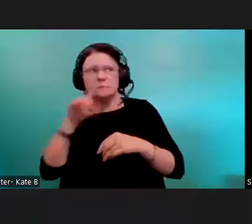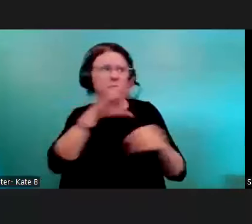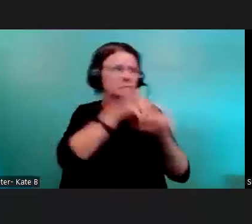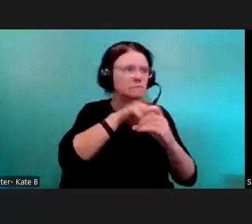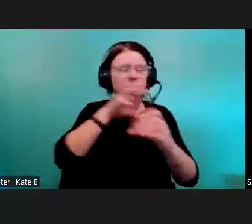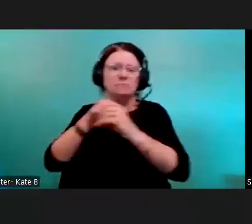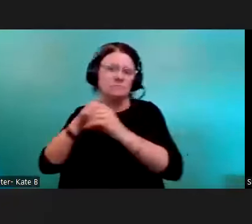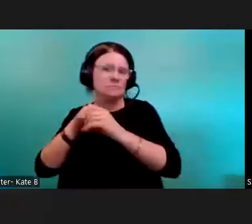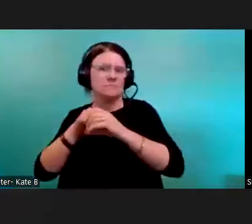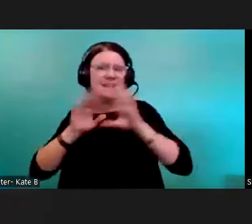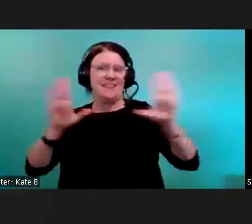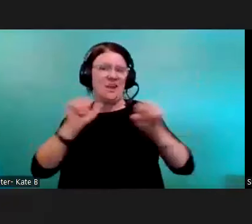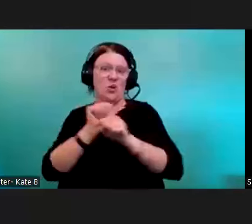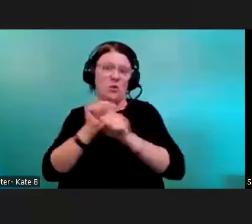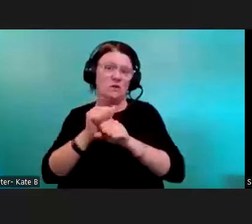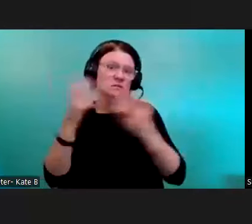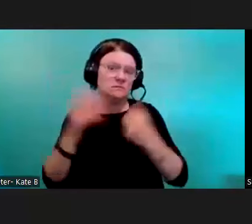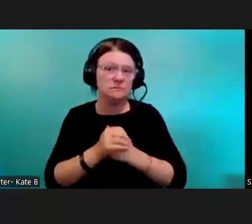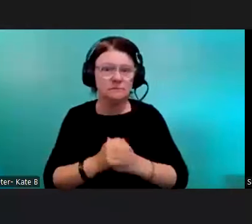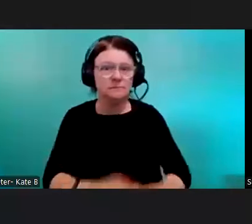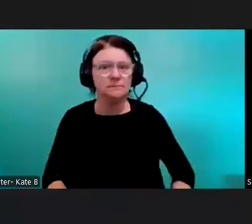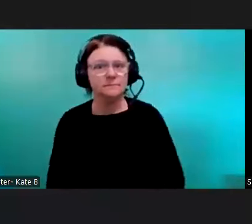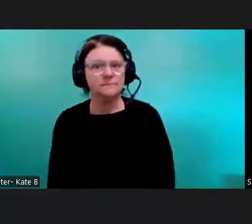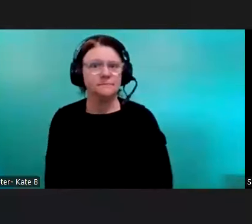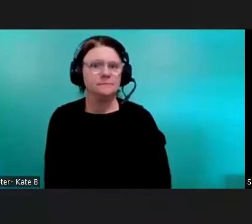the activities that they have going on.